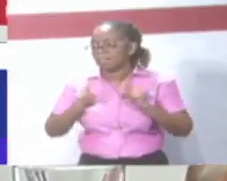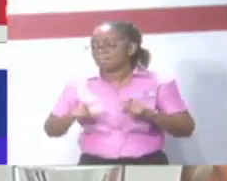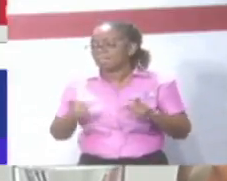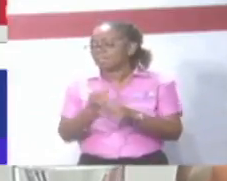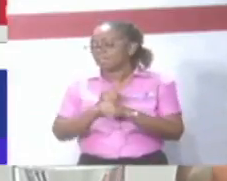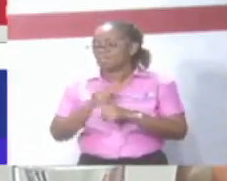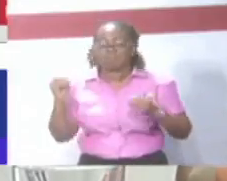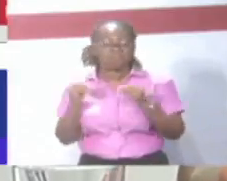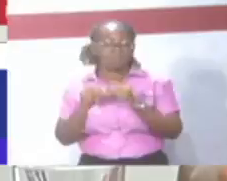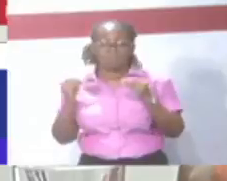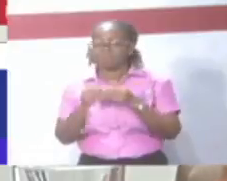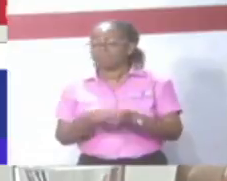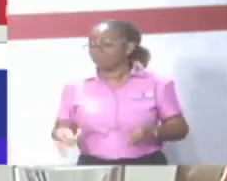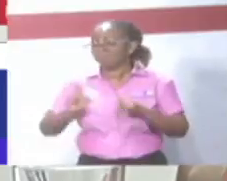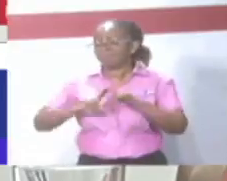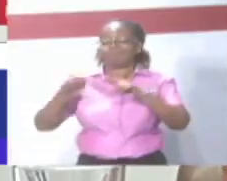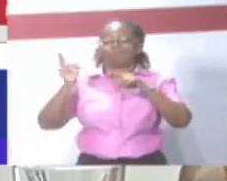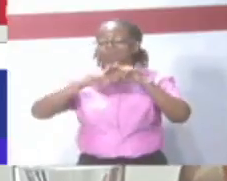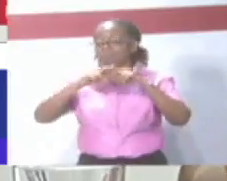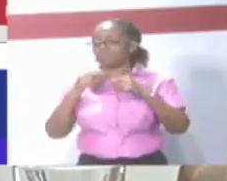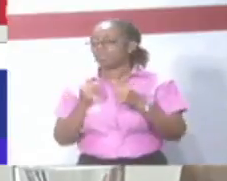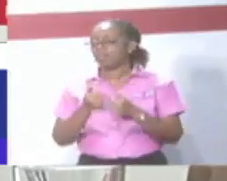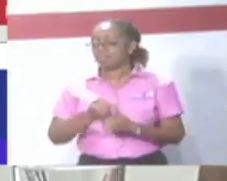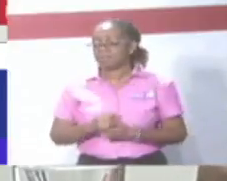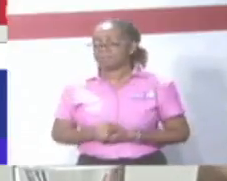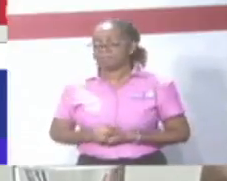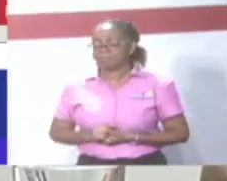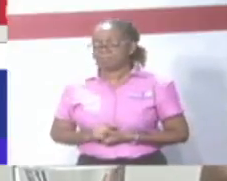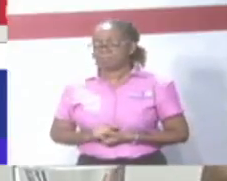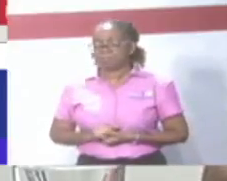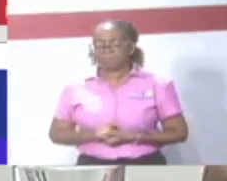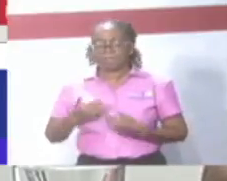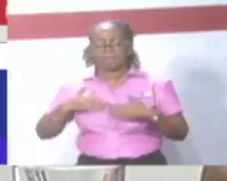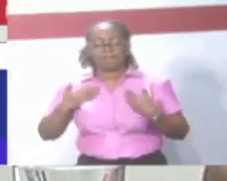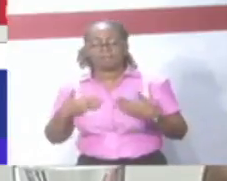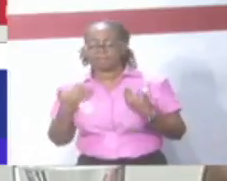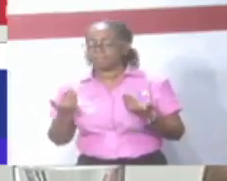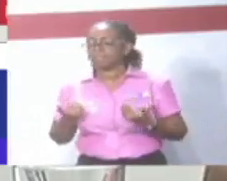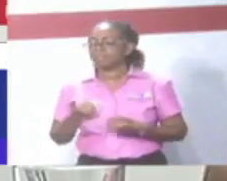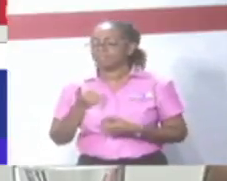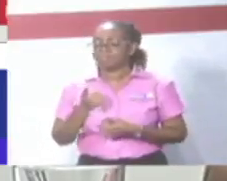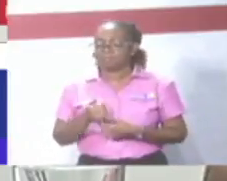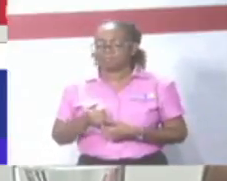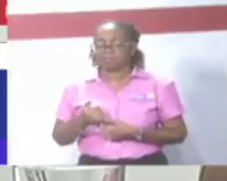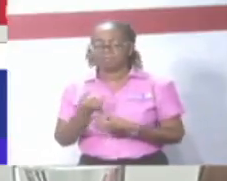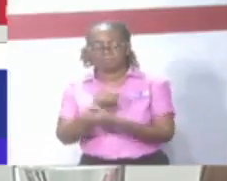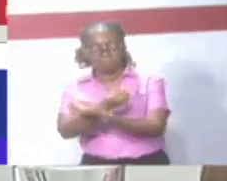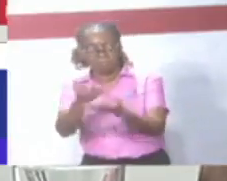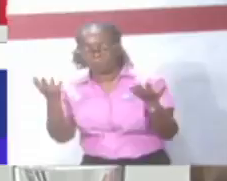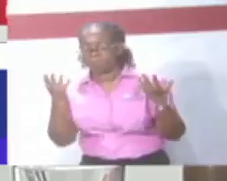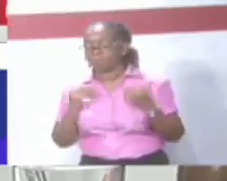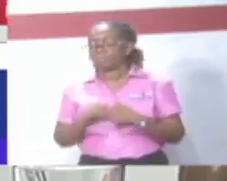further. It is now my pleasure to bring you up to date on how we will be